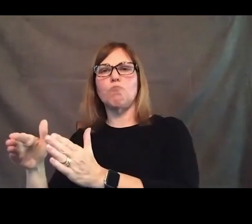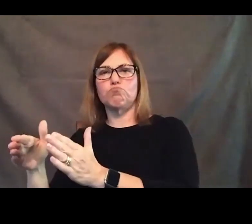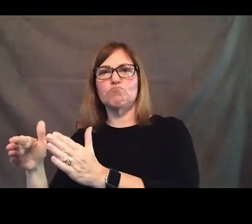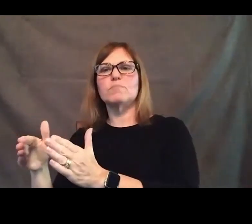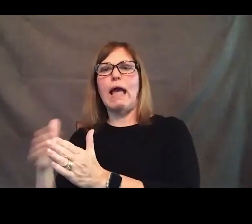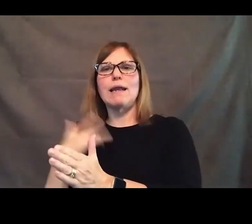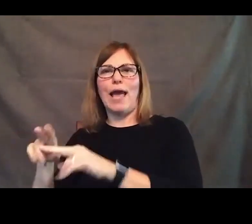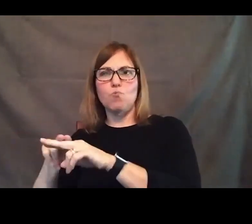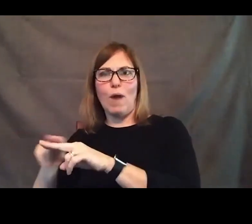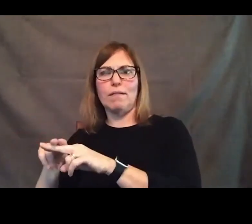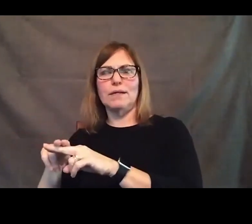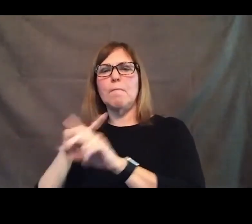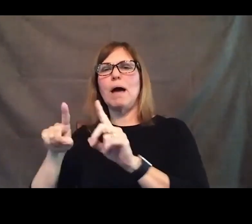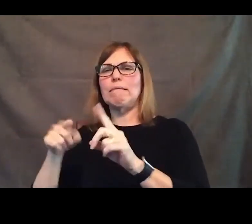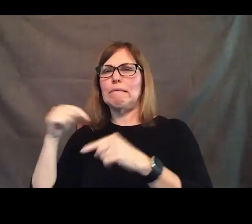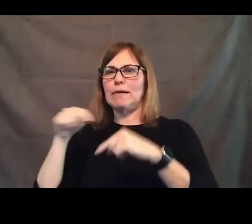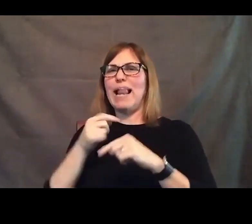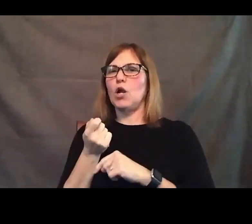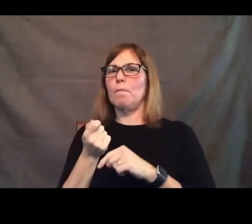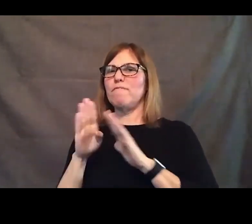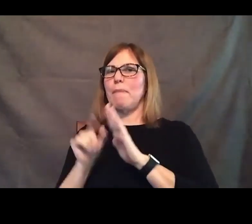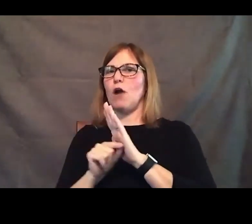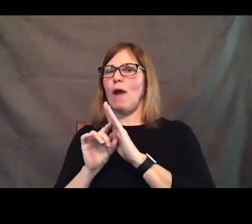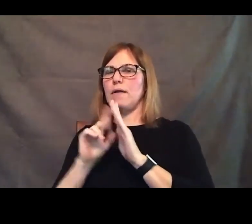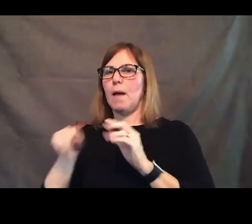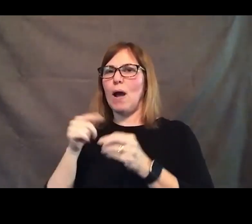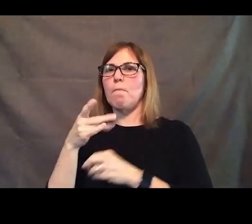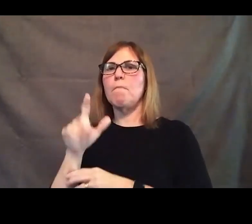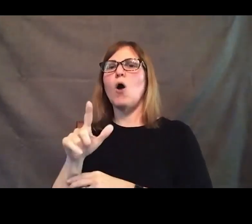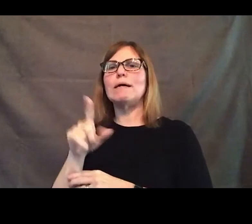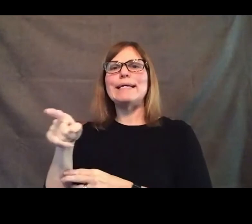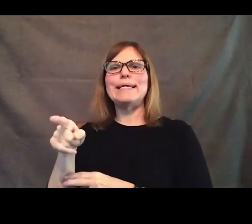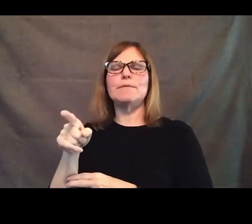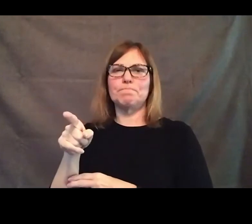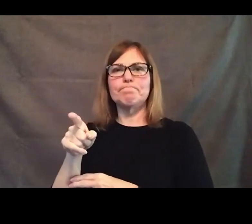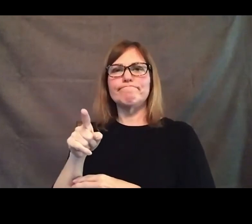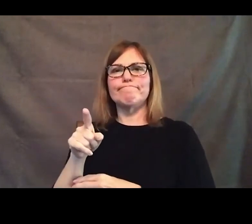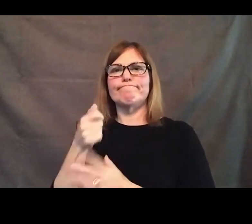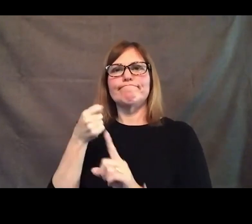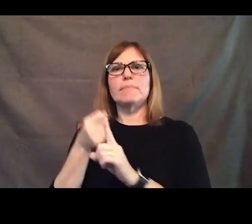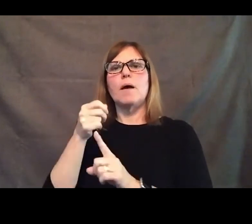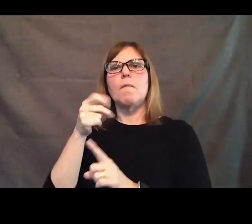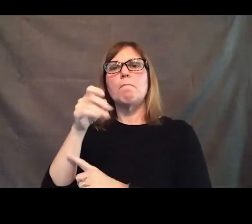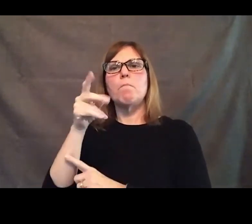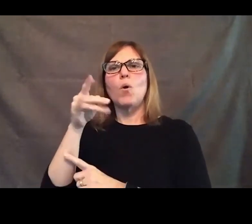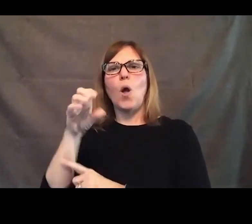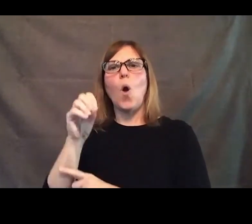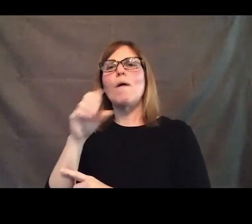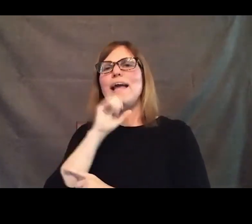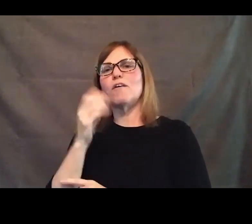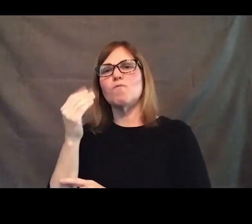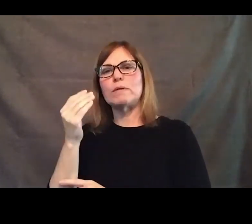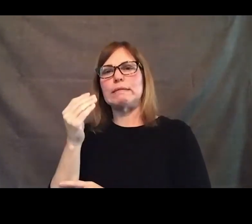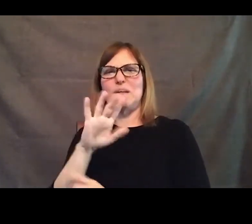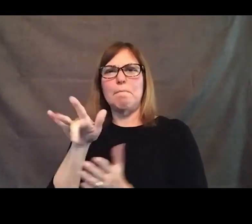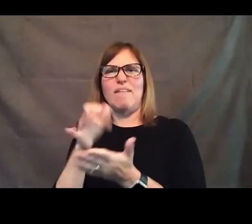bit of background on Paul. Paul contracted polio at age 14 and in the mid-1950s. Even